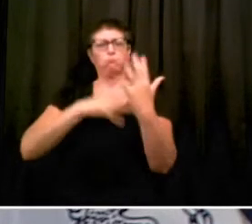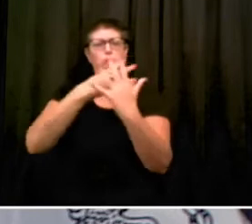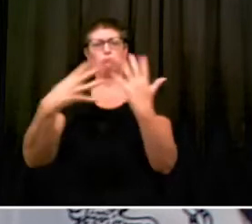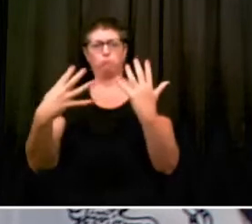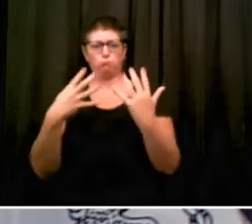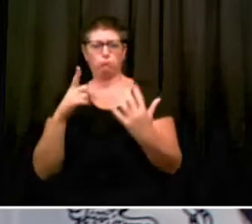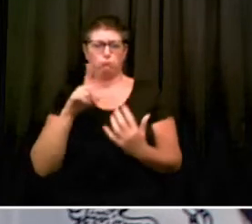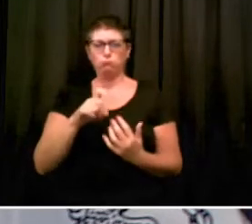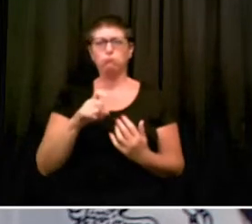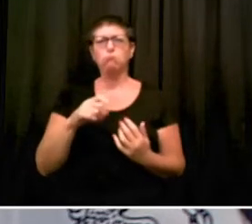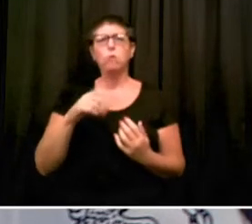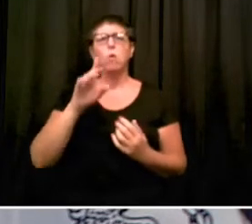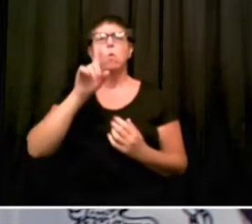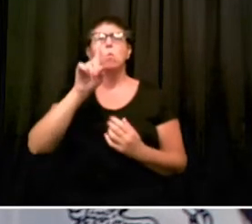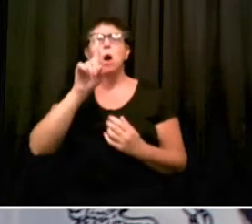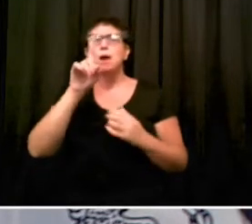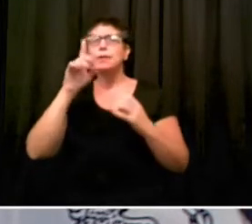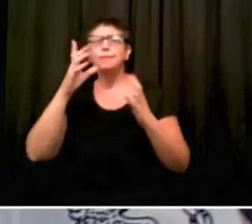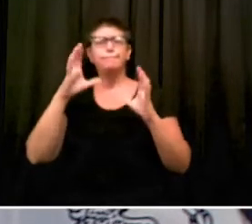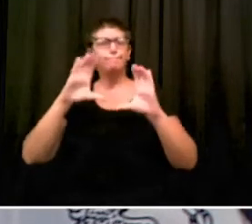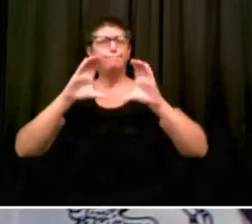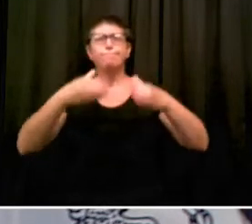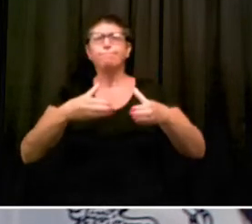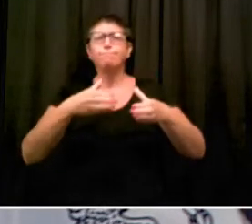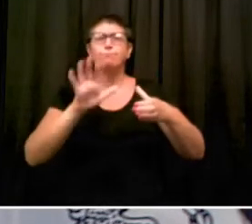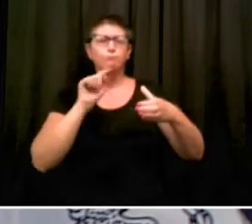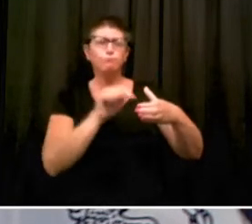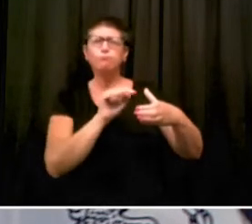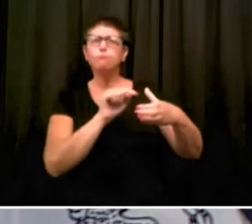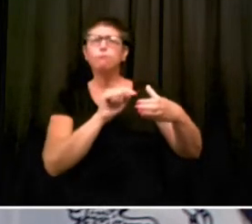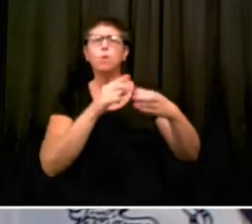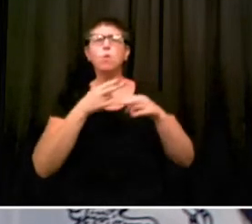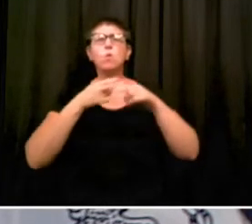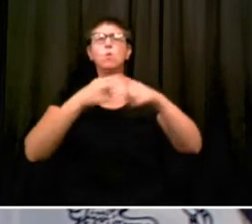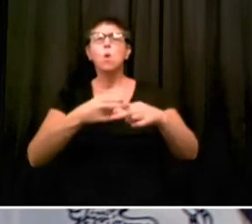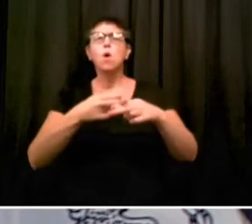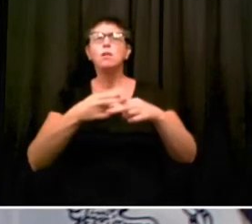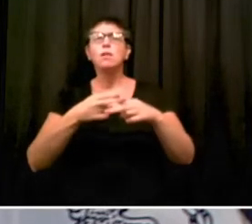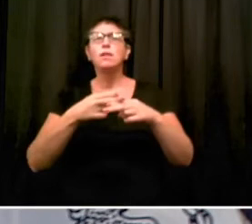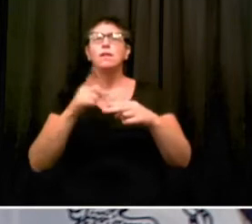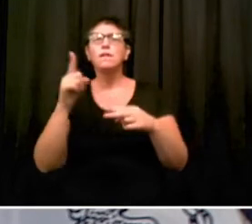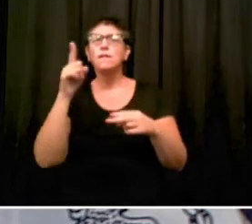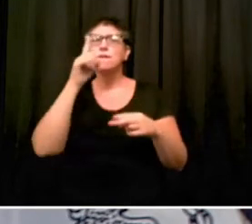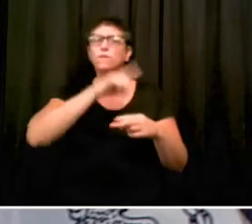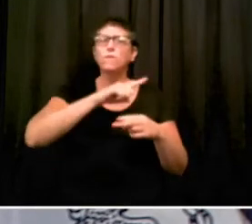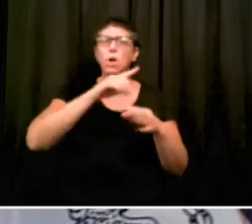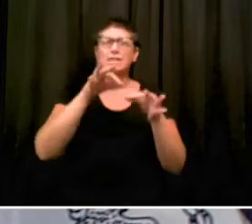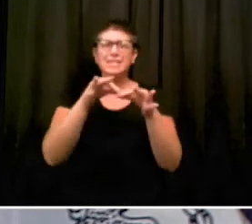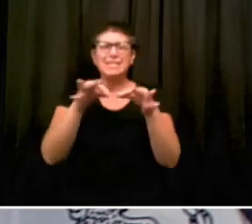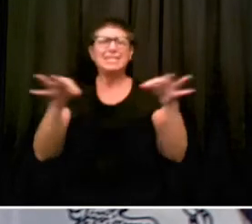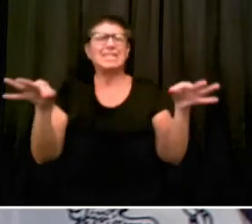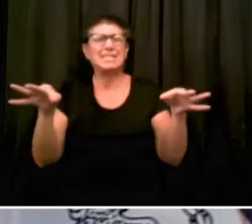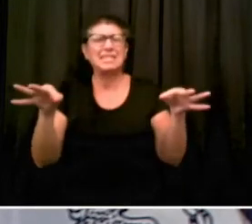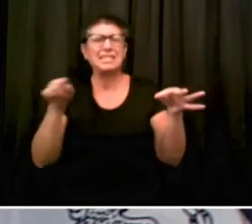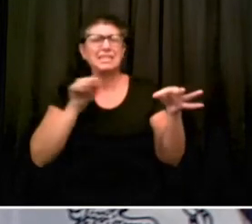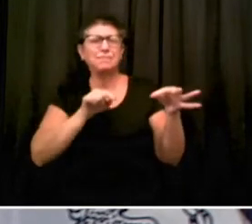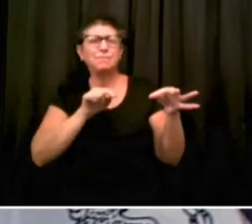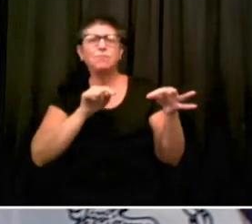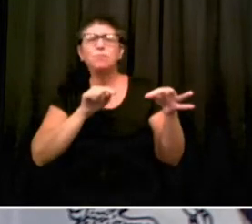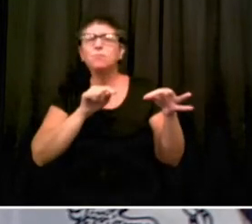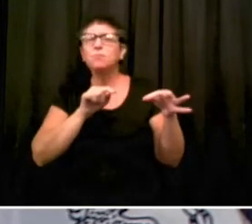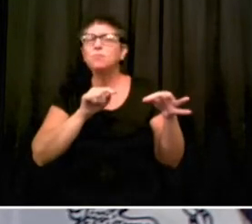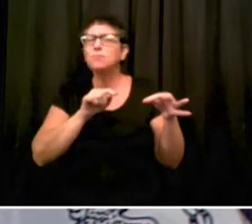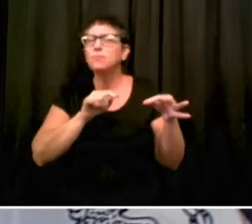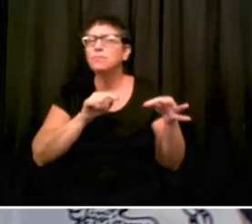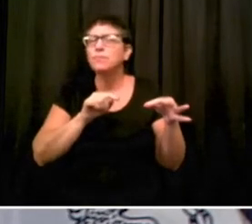calls for termination for intentionally false official statements by police personnel. That's essentially been